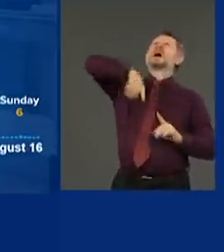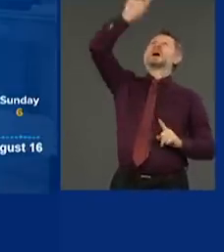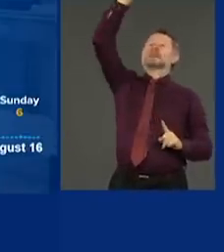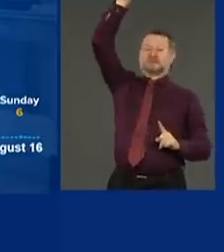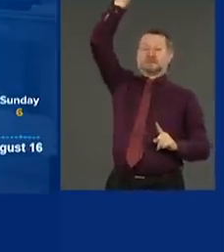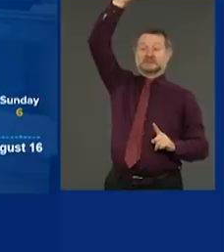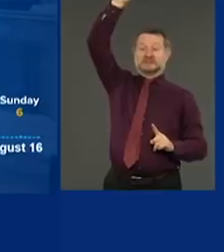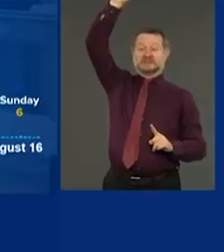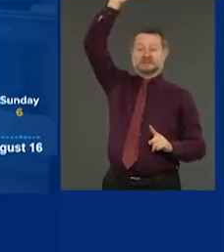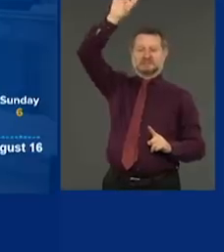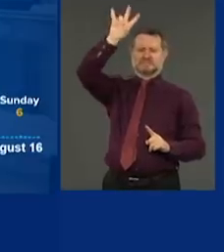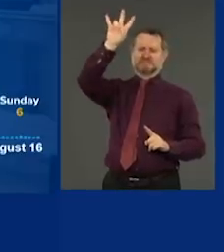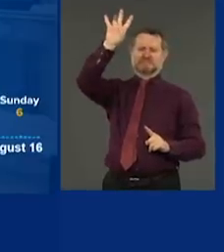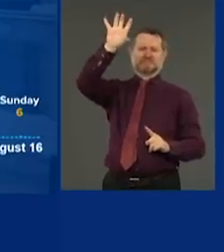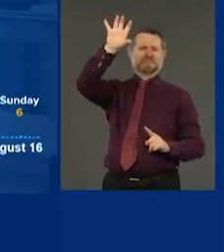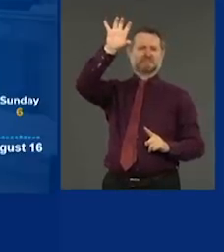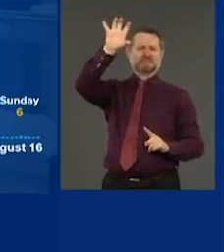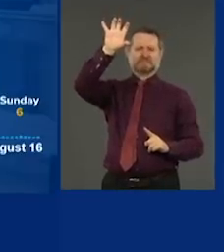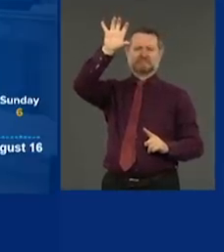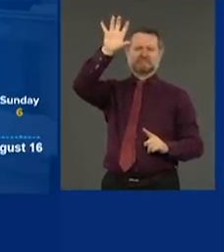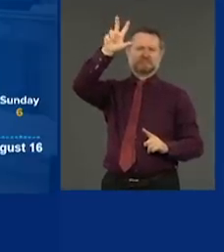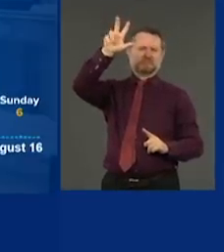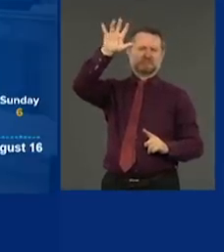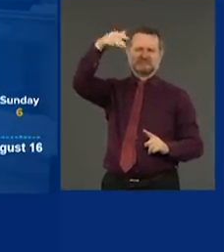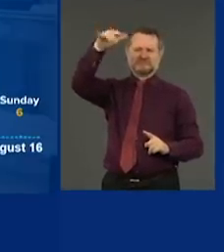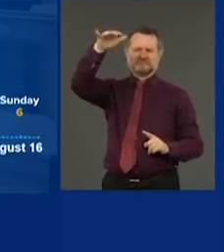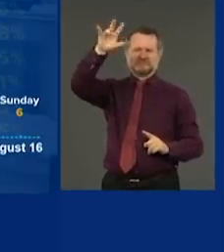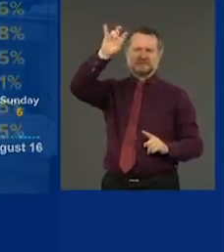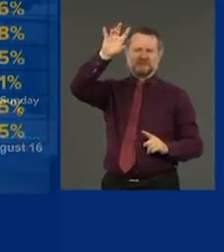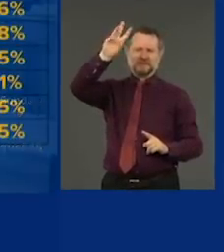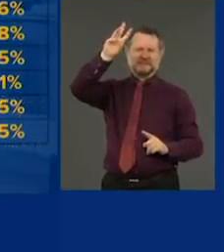763 deaths.